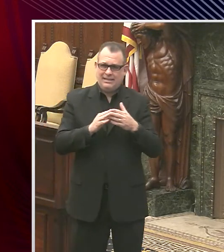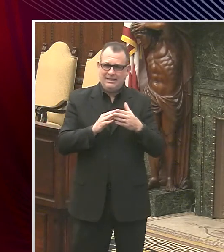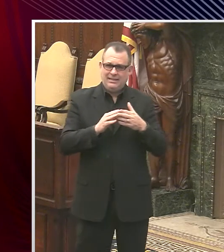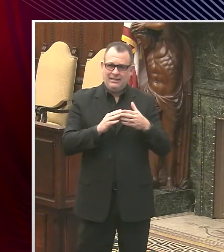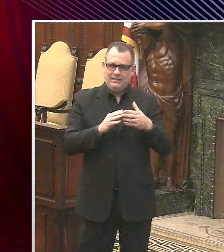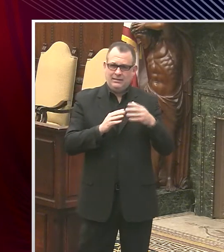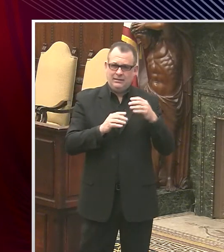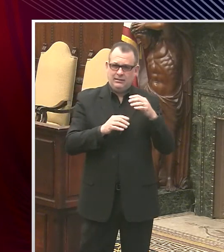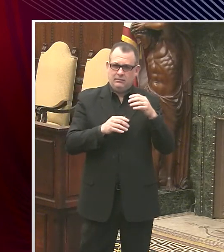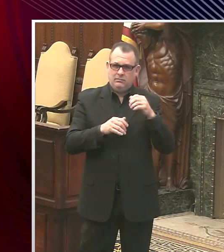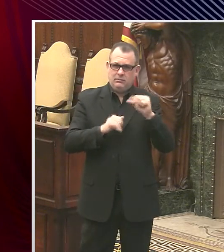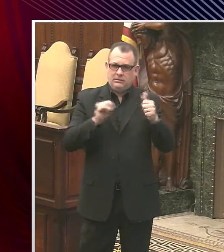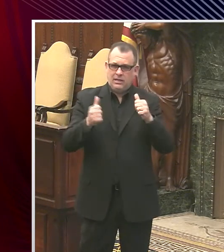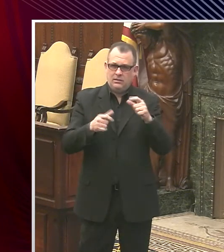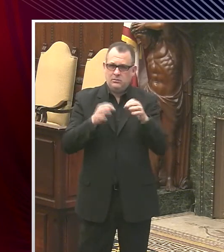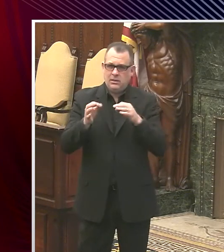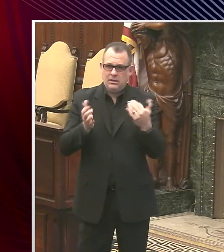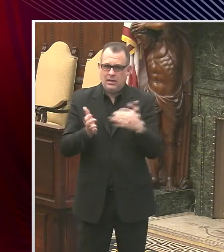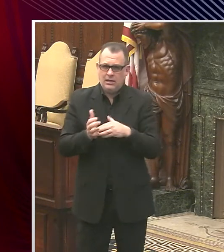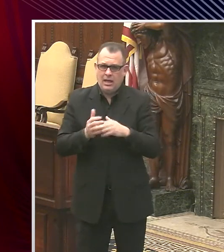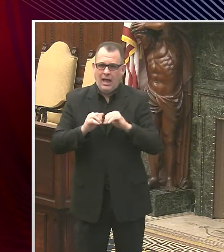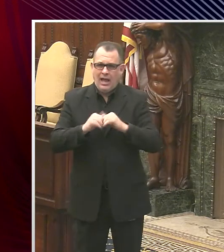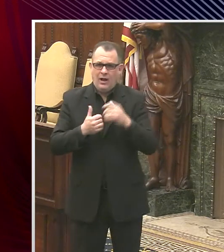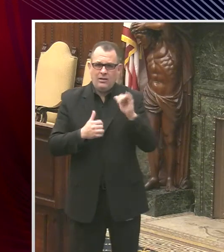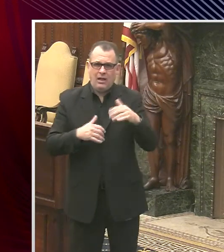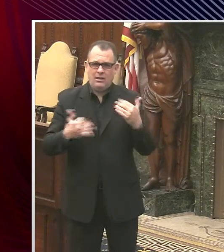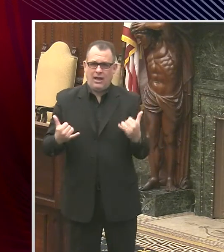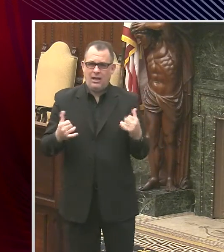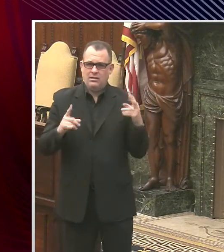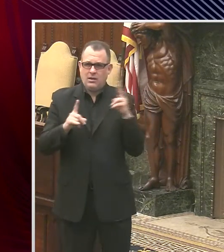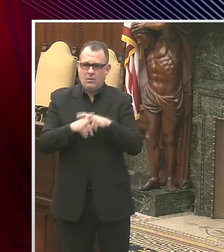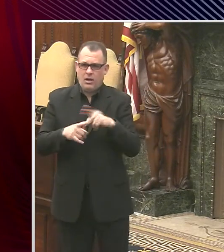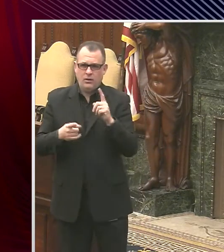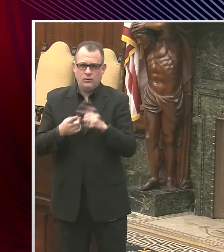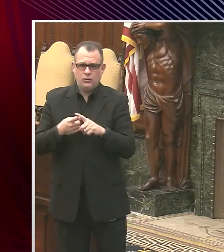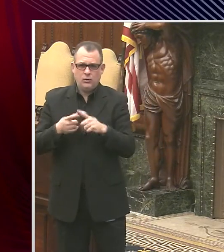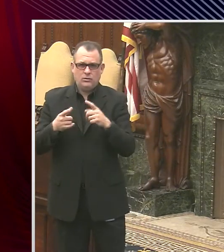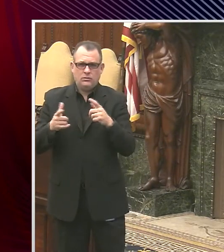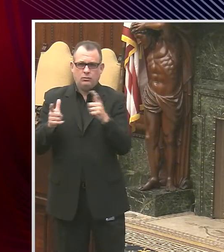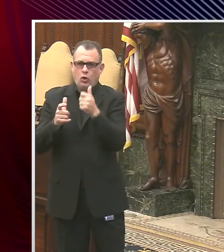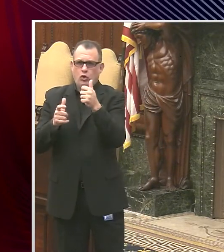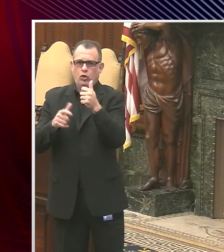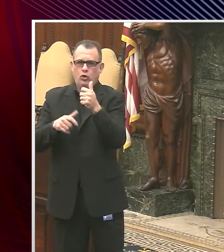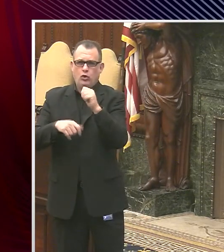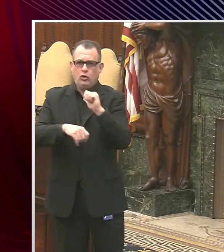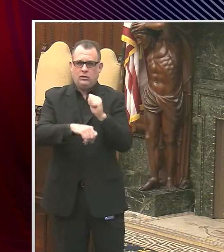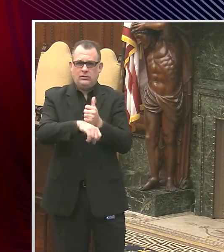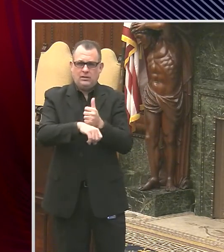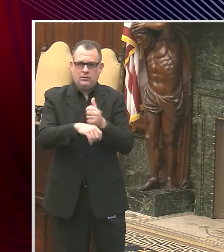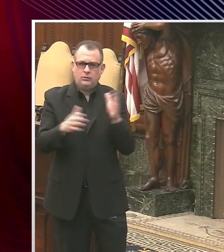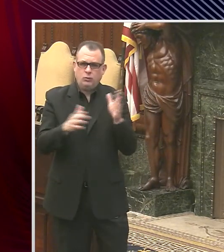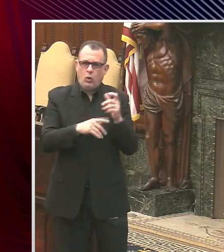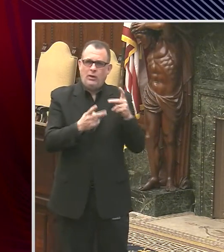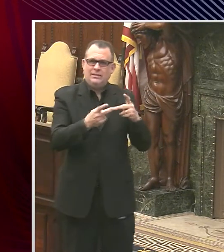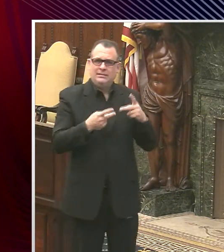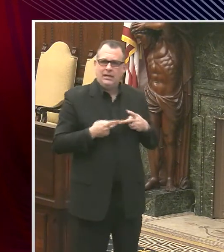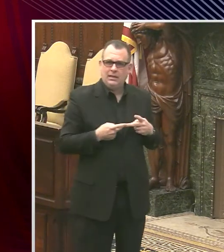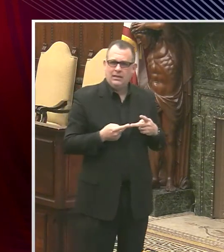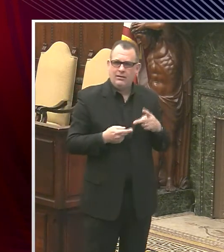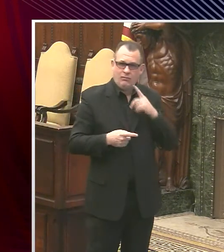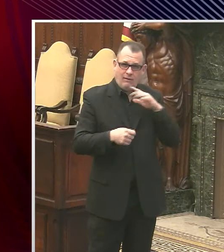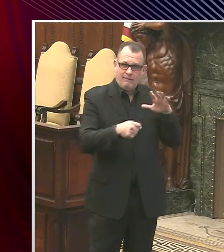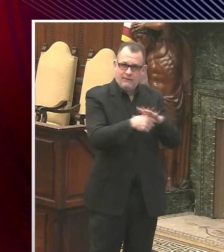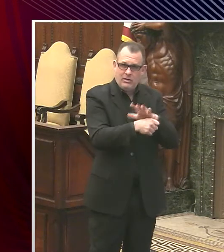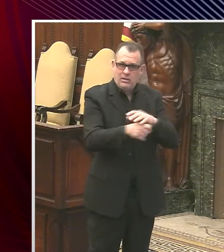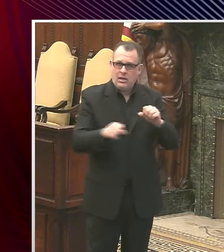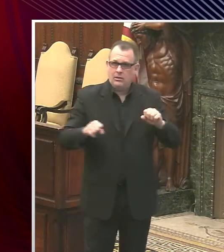just explain that again, how this now applies to the smaller sites that you have opening? For all the smaller sites, we are going to fill as many appointments as we